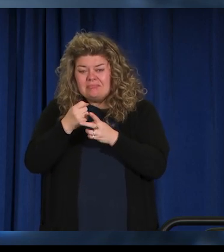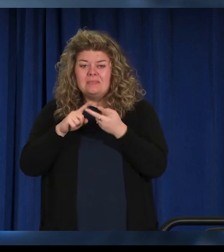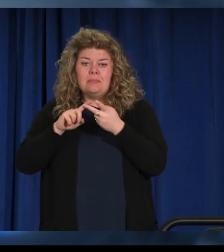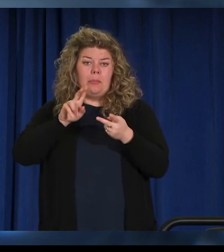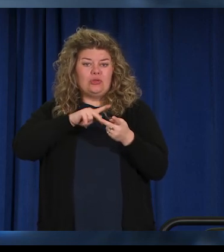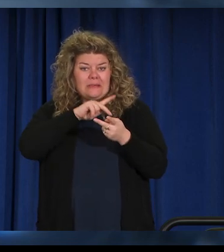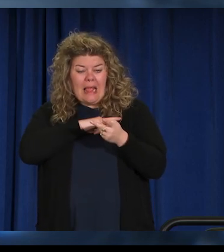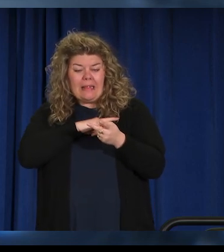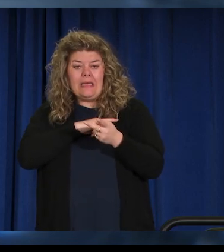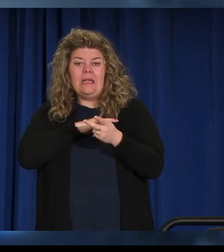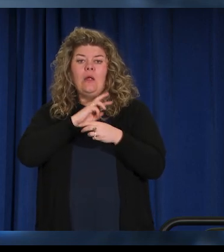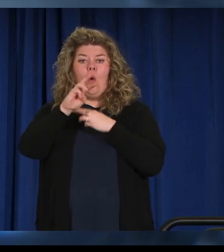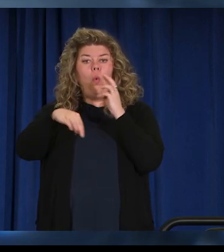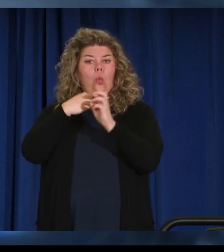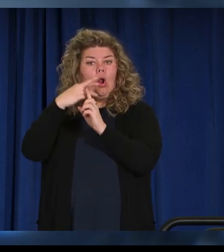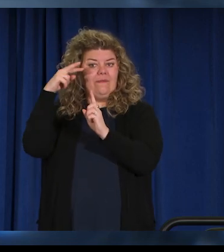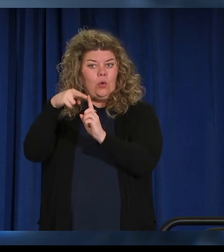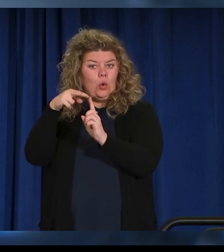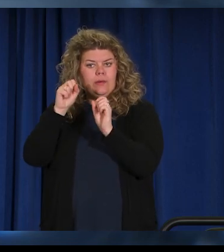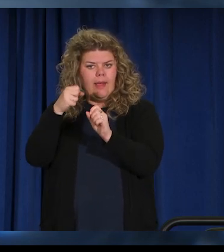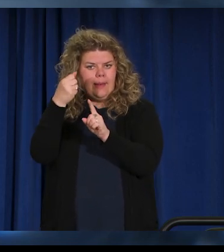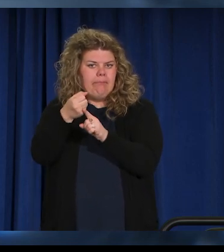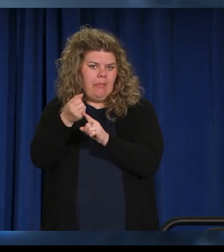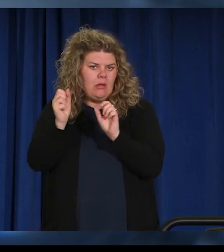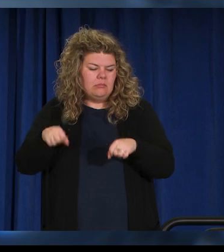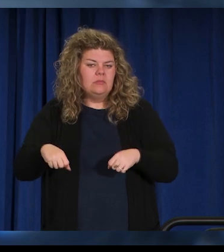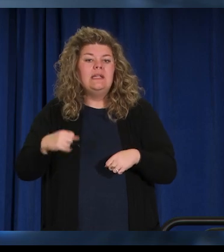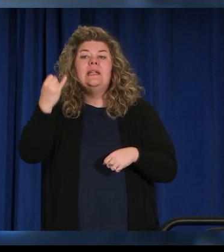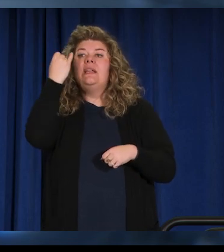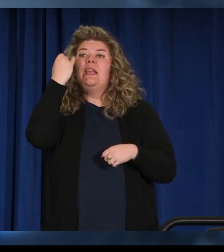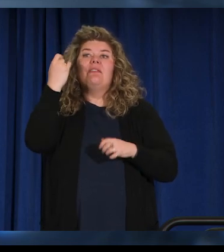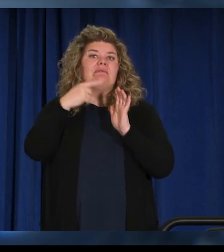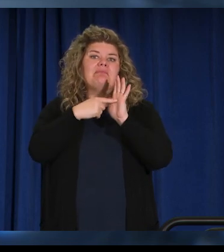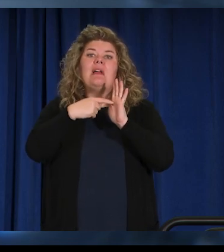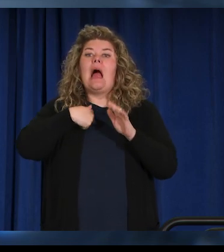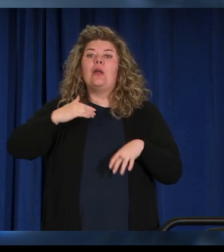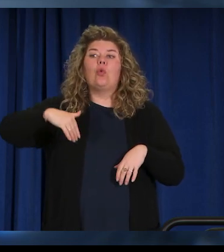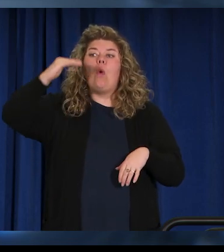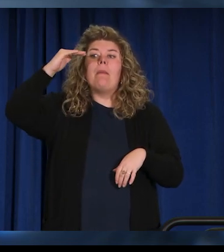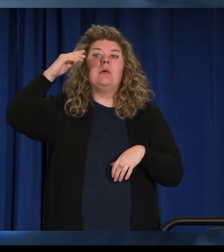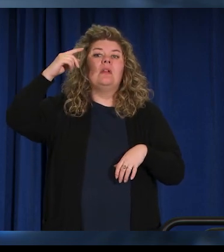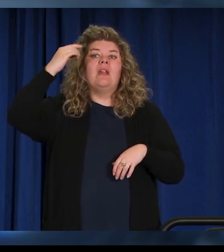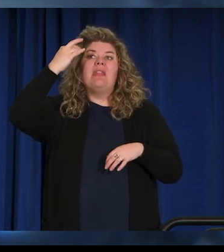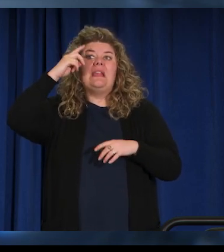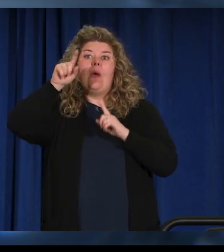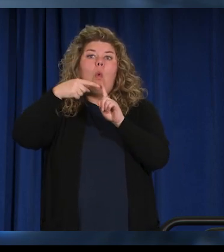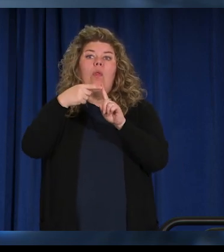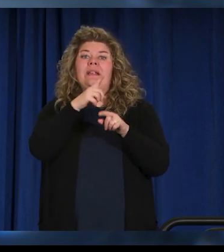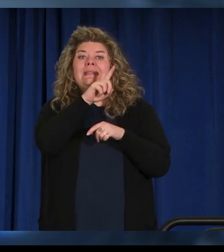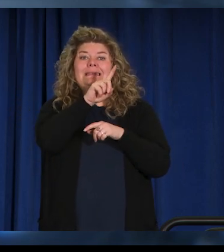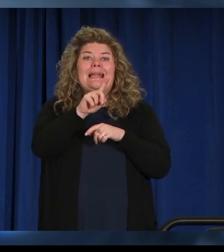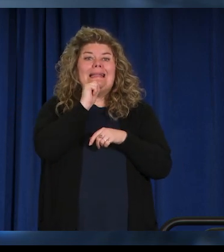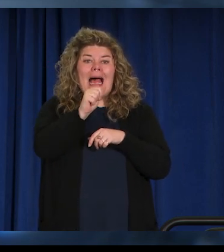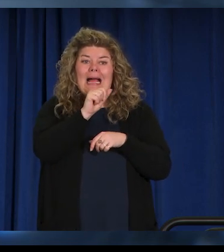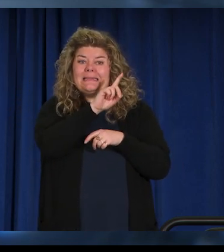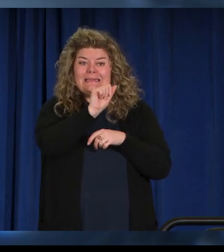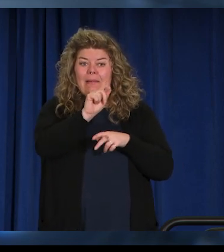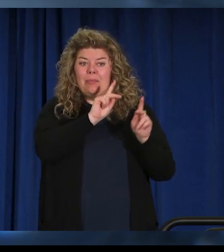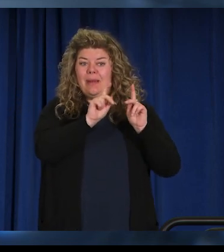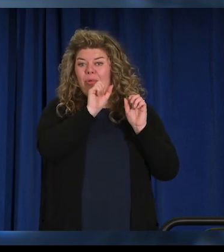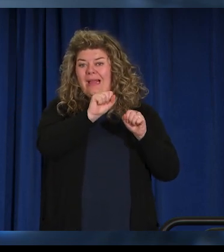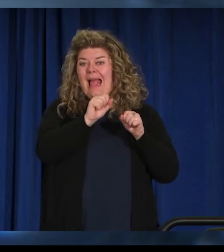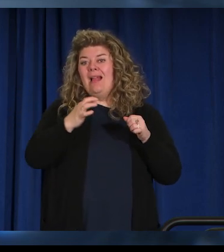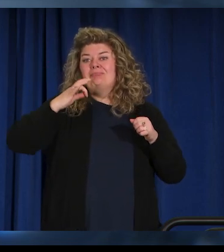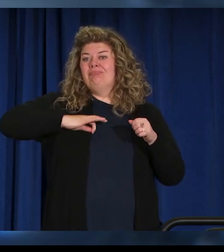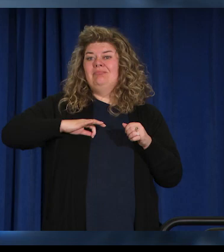personality, and worldview, among other things. If I grow up believing that only non-disabled people can have value to society and then